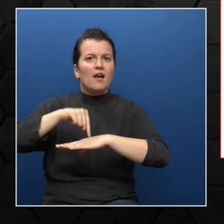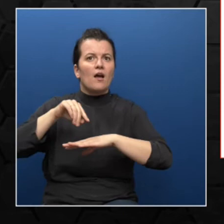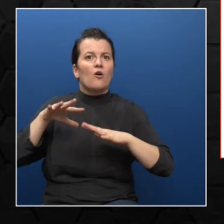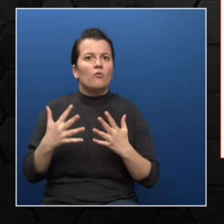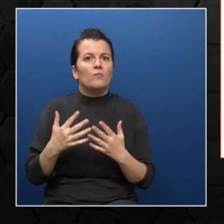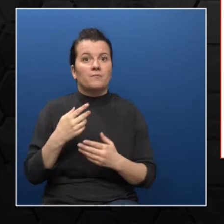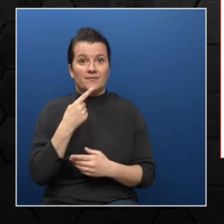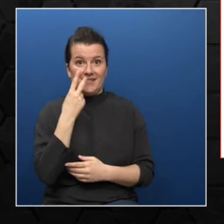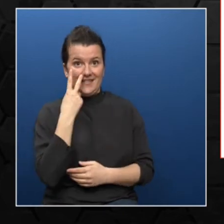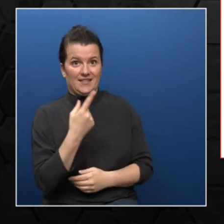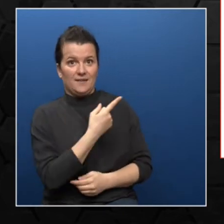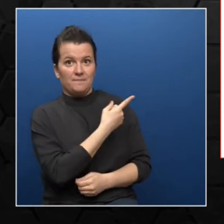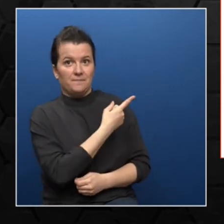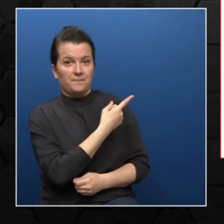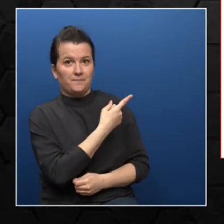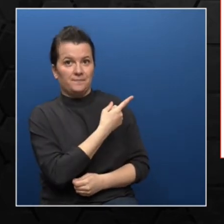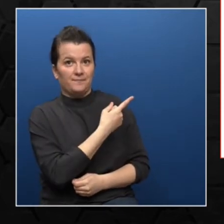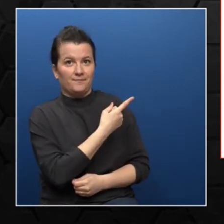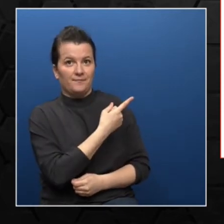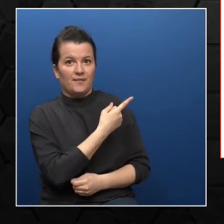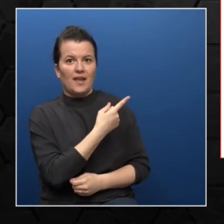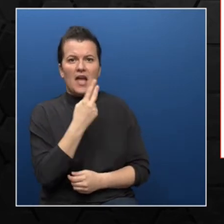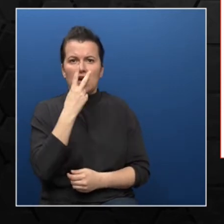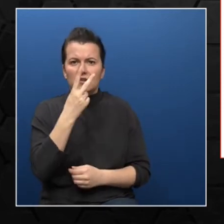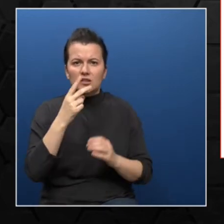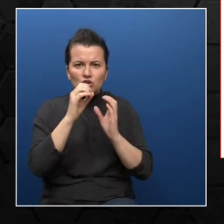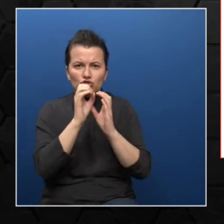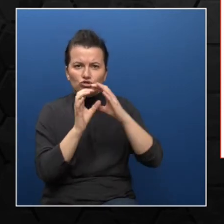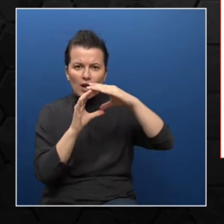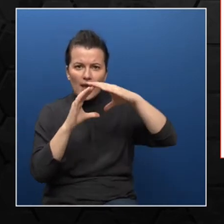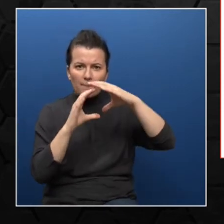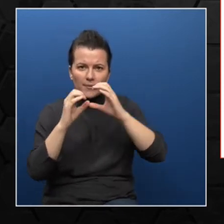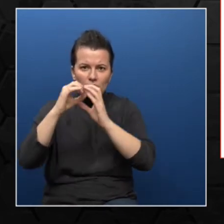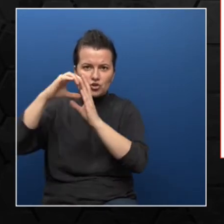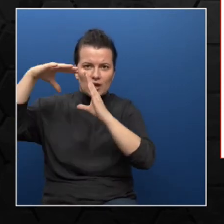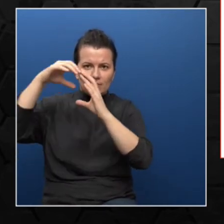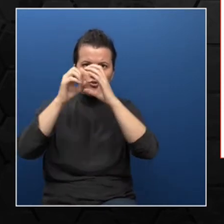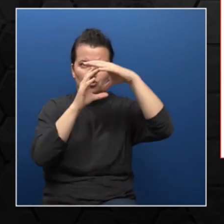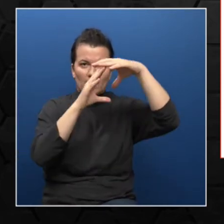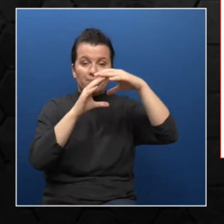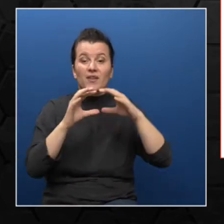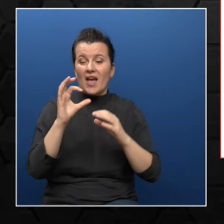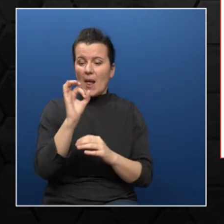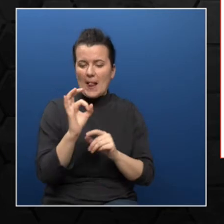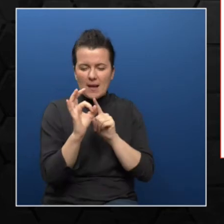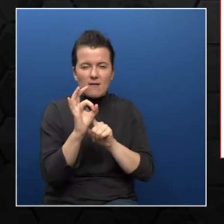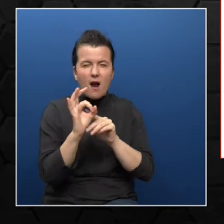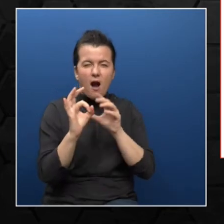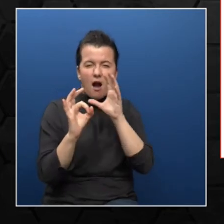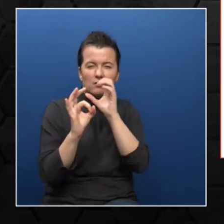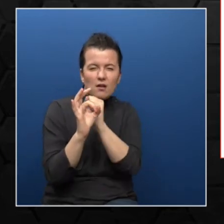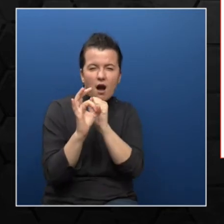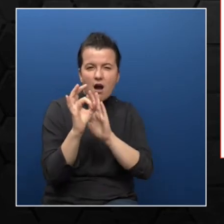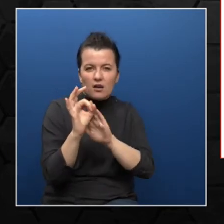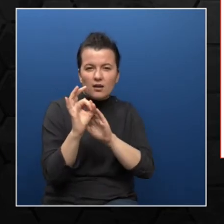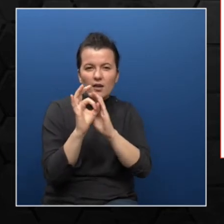as you can see here, there's different shades of red, and dark red, the darkest shade of